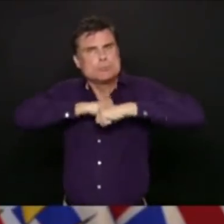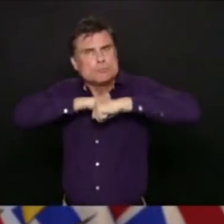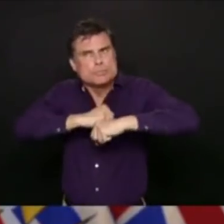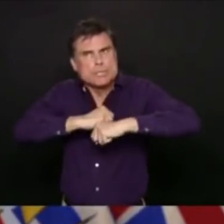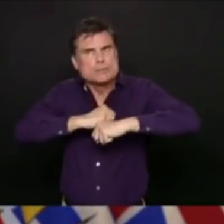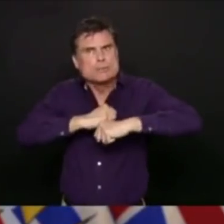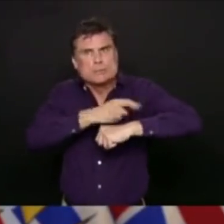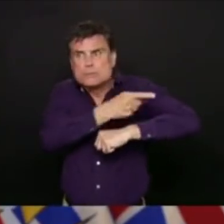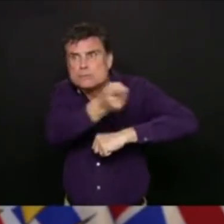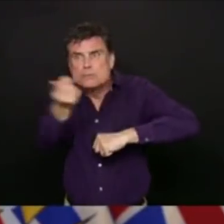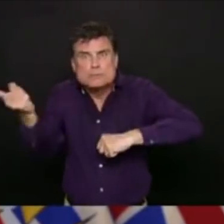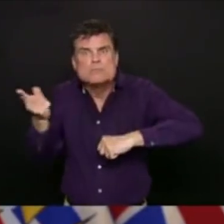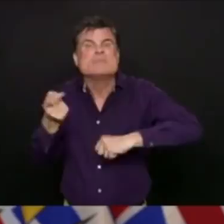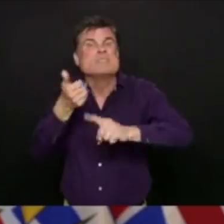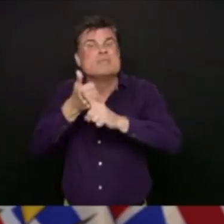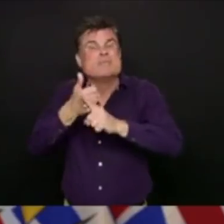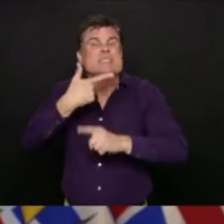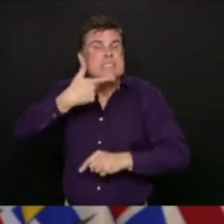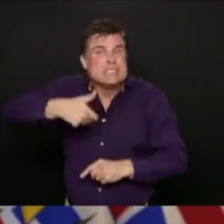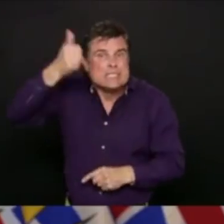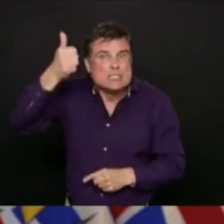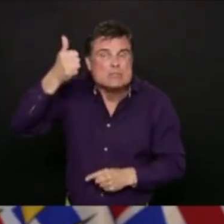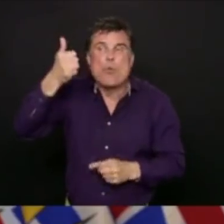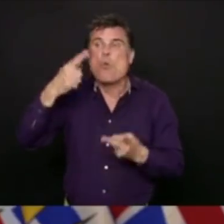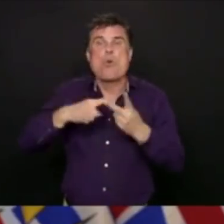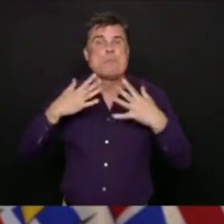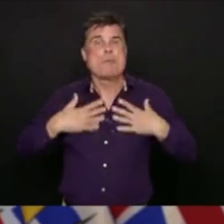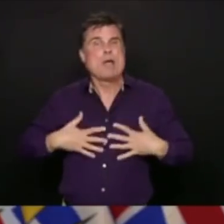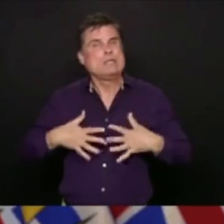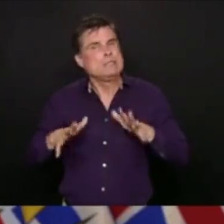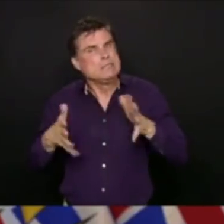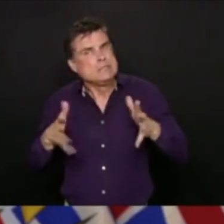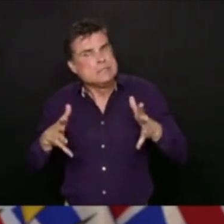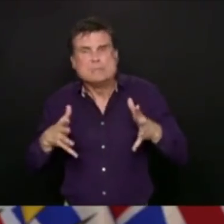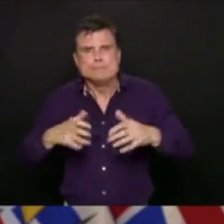change. We need to continue to thoughtfully make our way